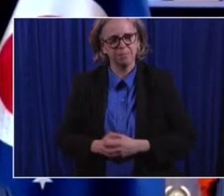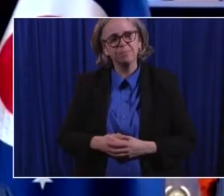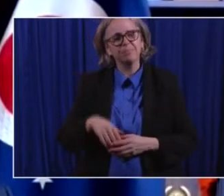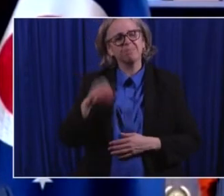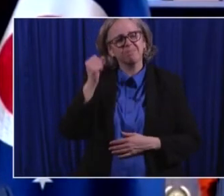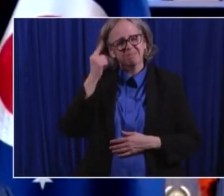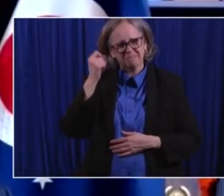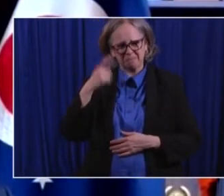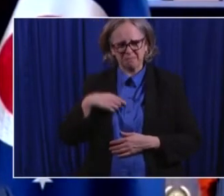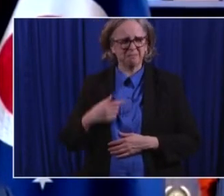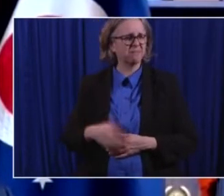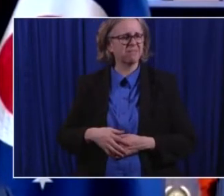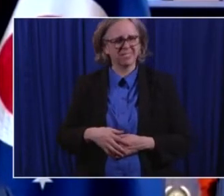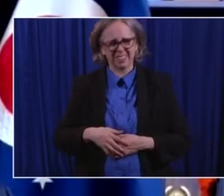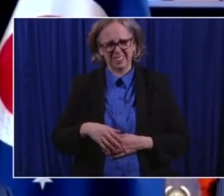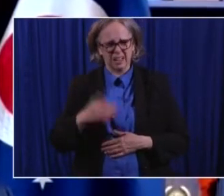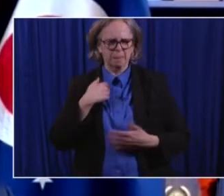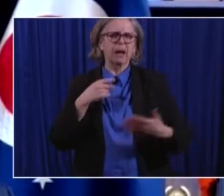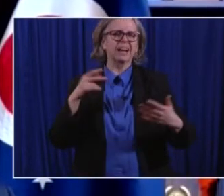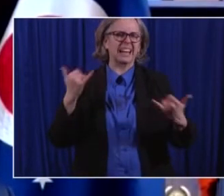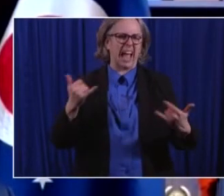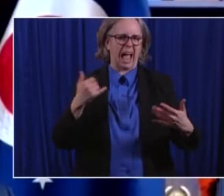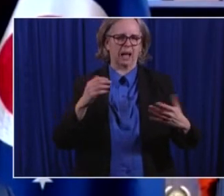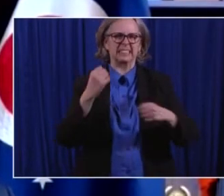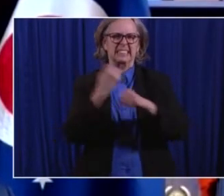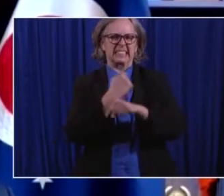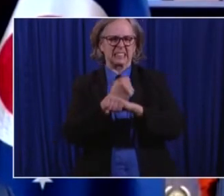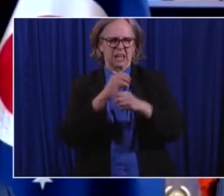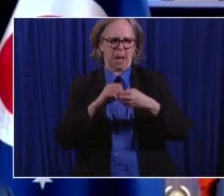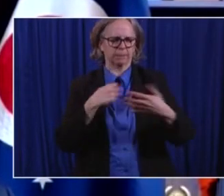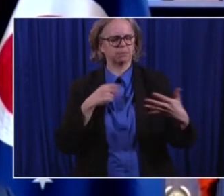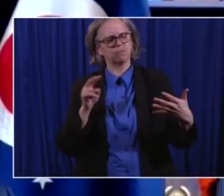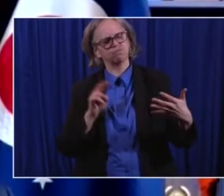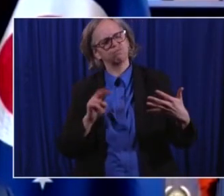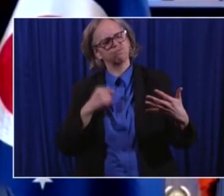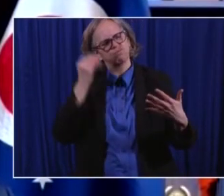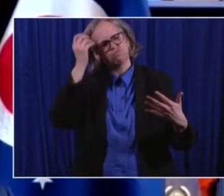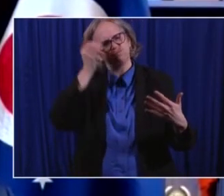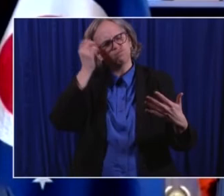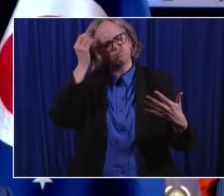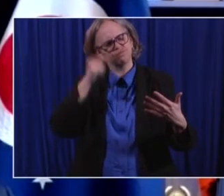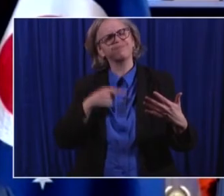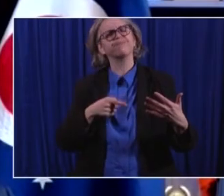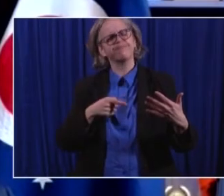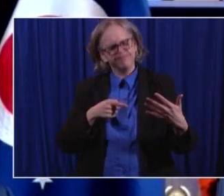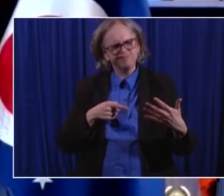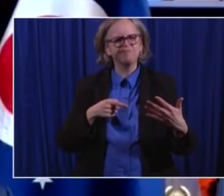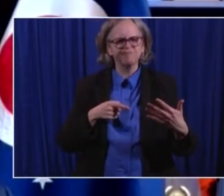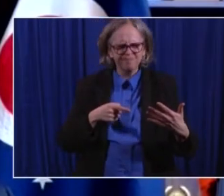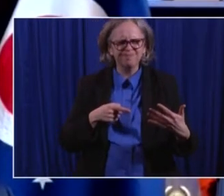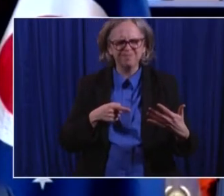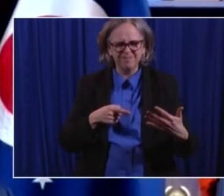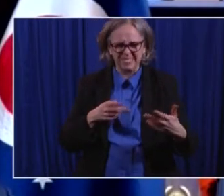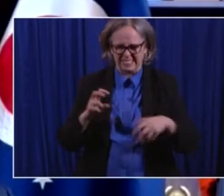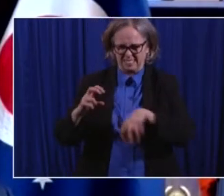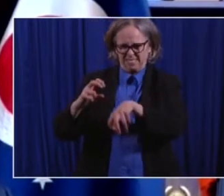of the statistics, we're seeing that the virus and the pandemic had an impact on higher